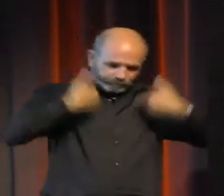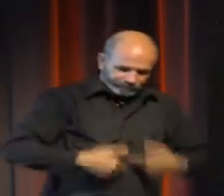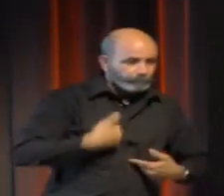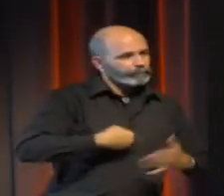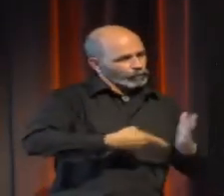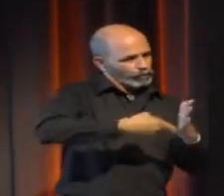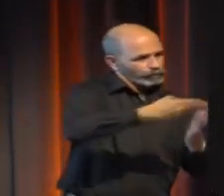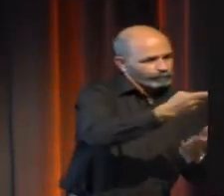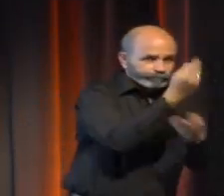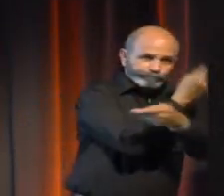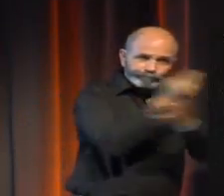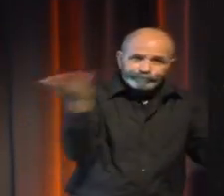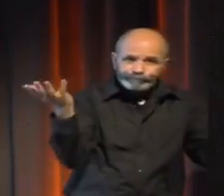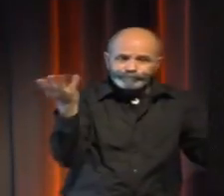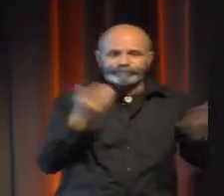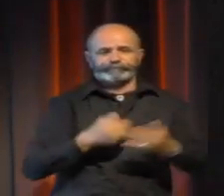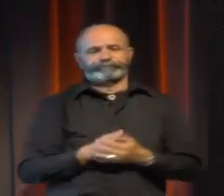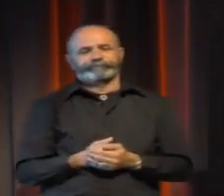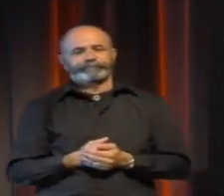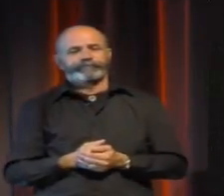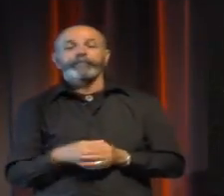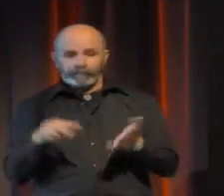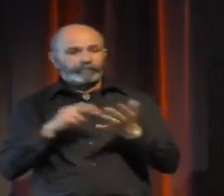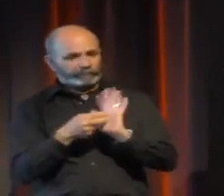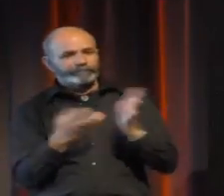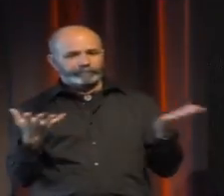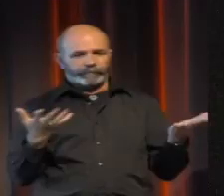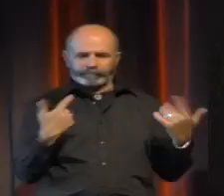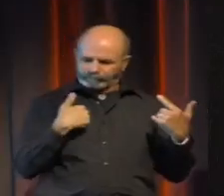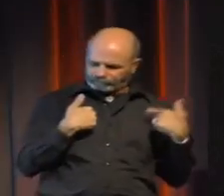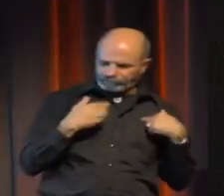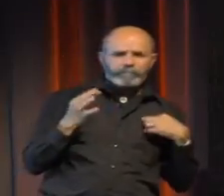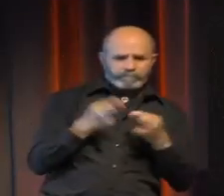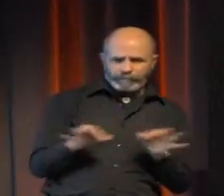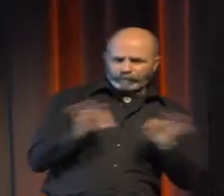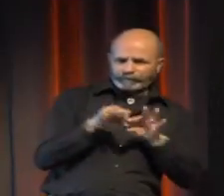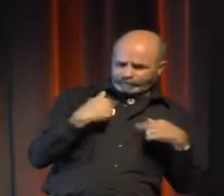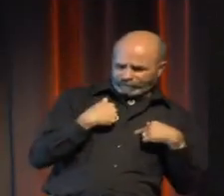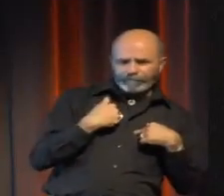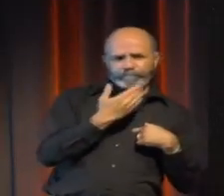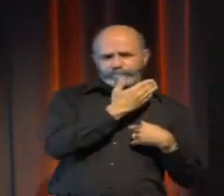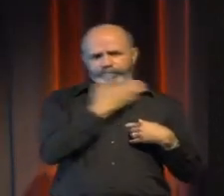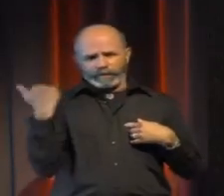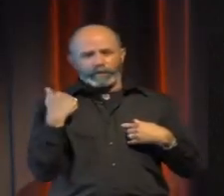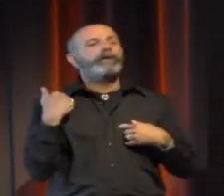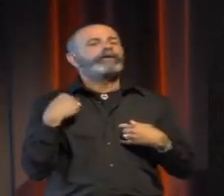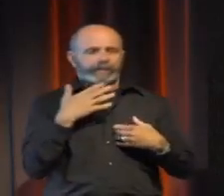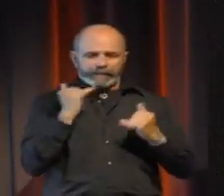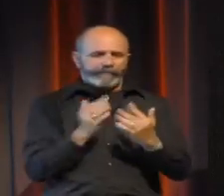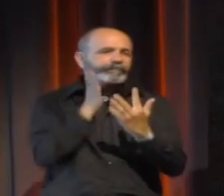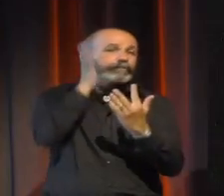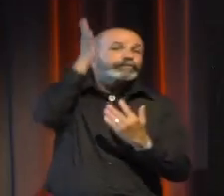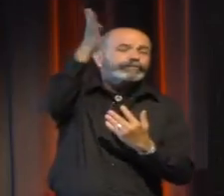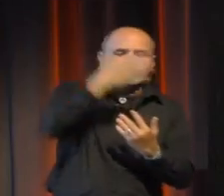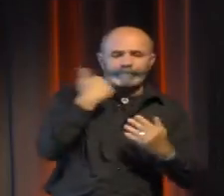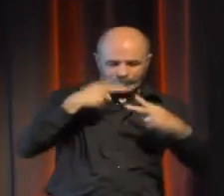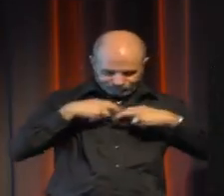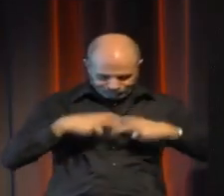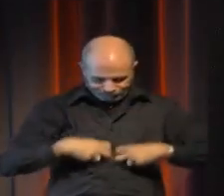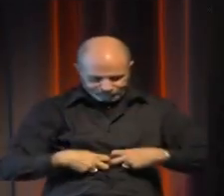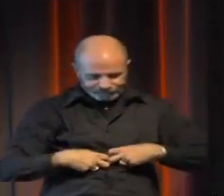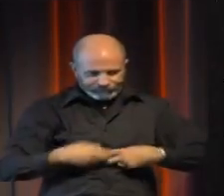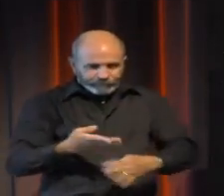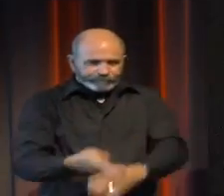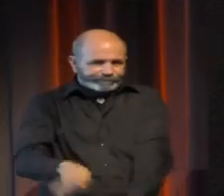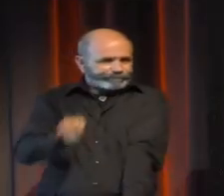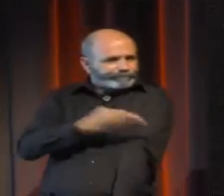really explore and shape ourselves into the people who we want to be. If you take a look at past generations, there was a